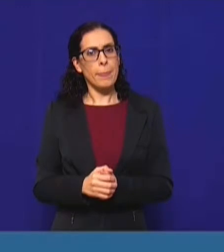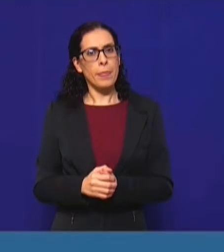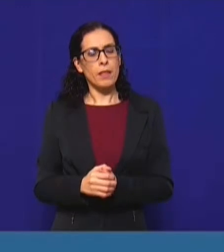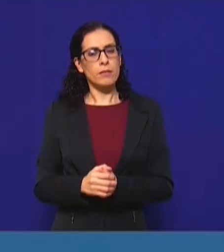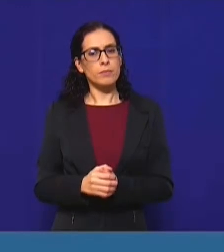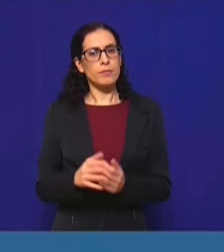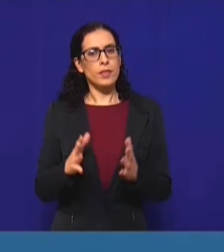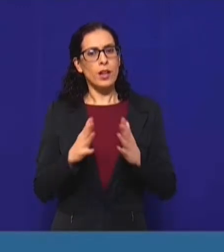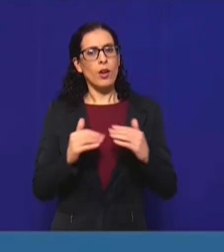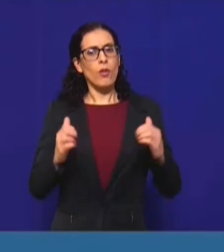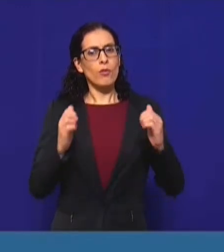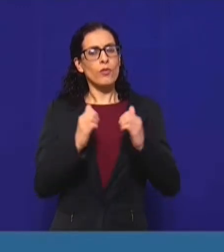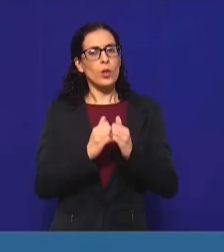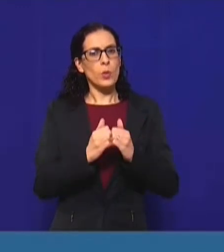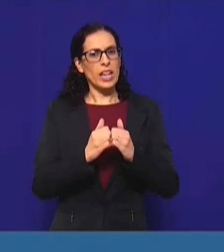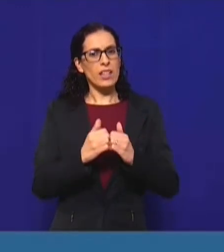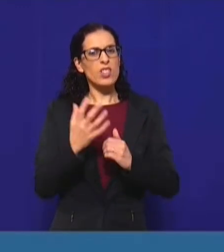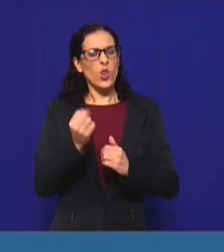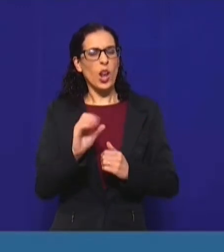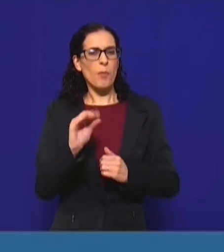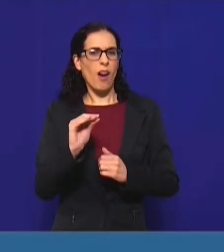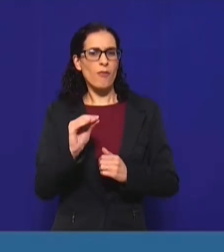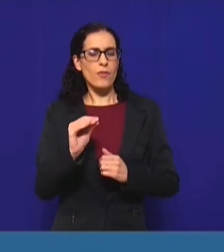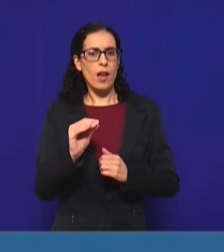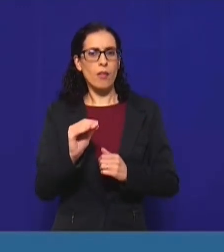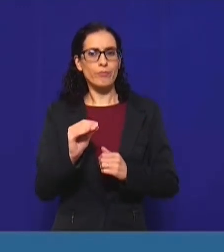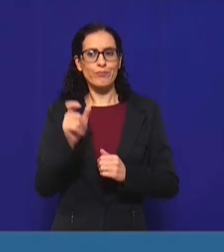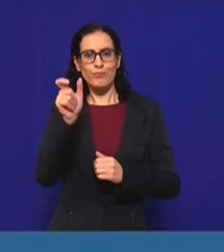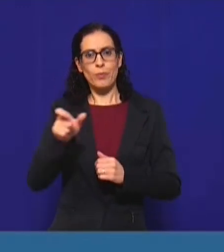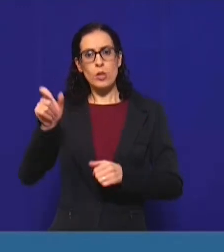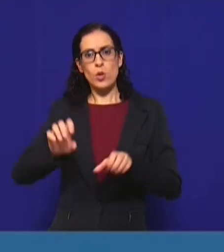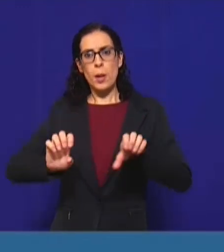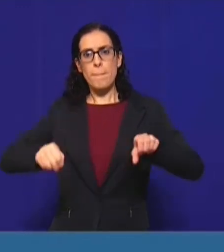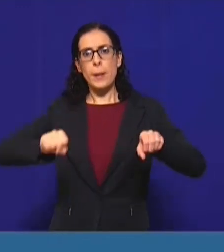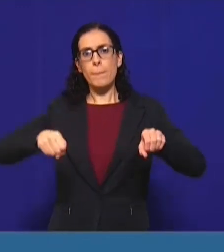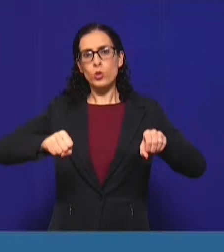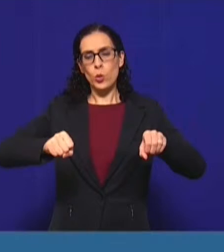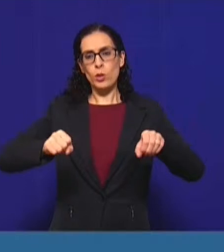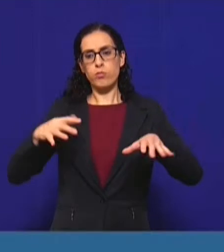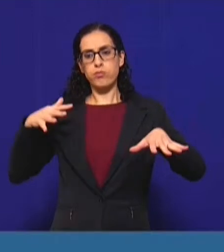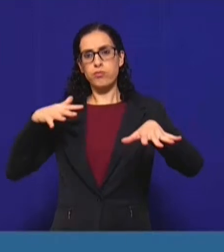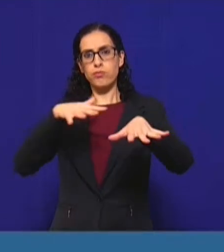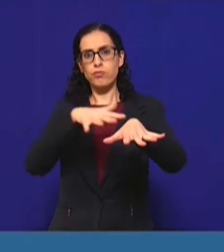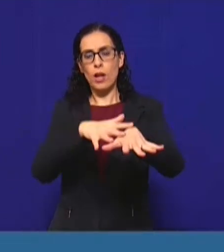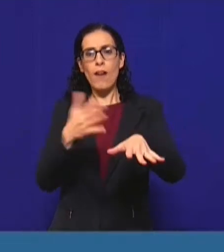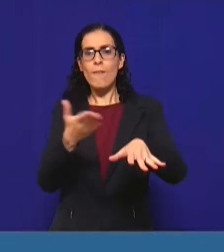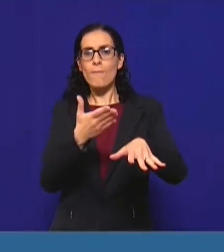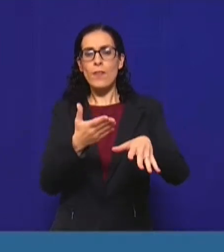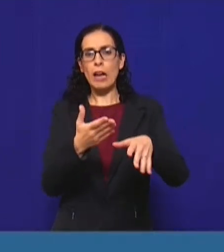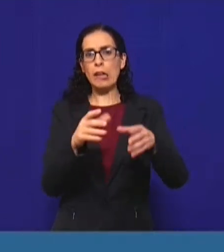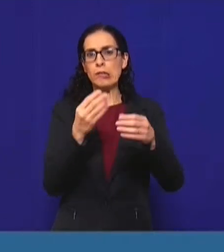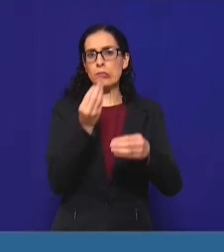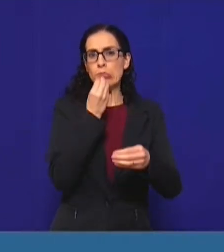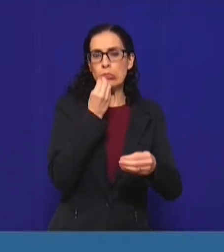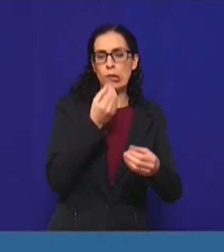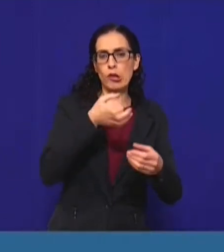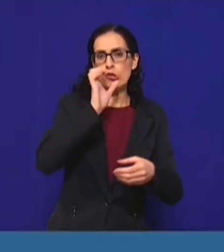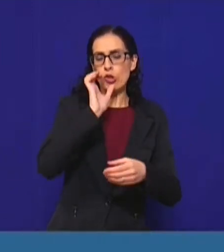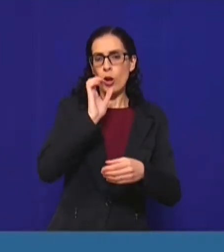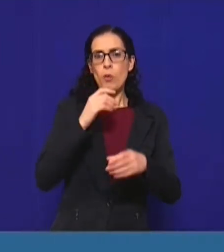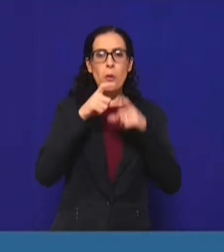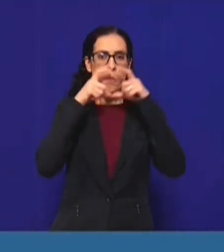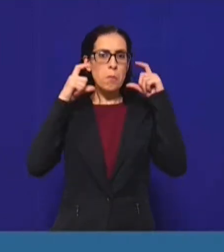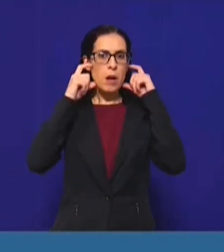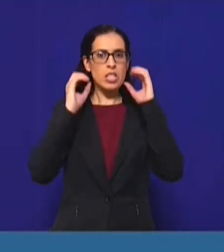il-ġimgħa fuq il-Coast Road ikun hemm numru ta' sewwieqa ta' muturi li jinġabru ħdejn il-kiosks mingħajr maskri. Qegħdin tirċievu l-menti dwar dar